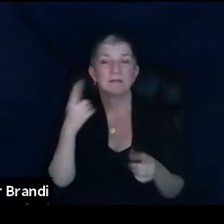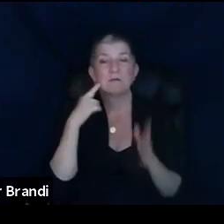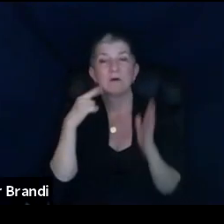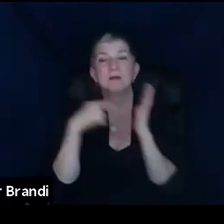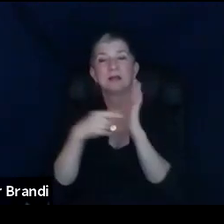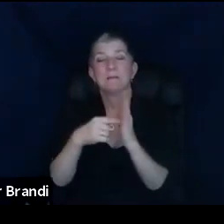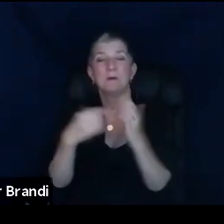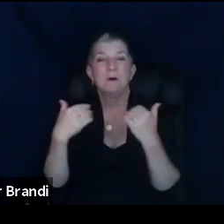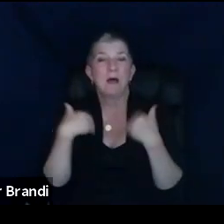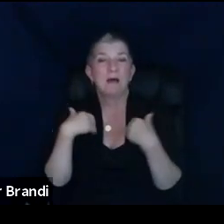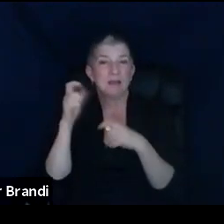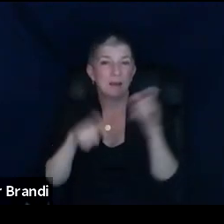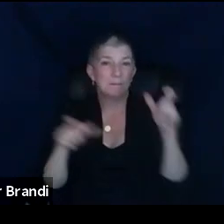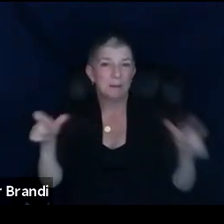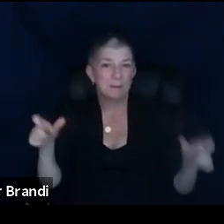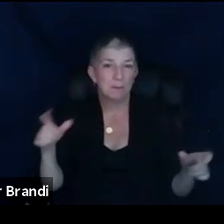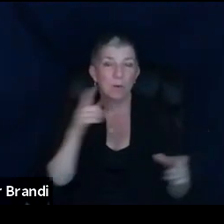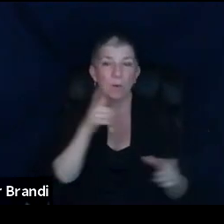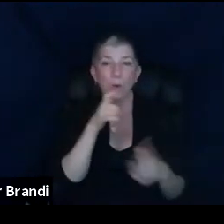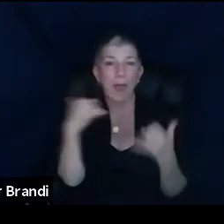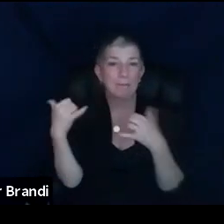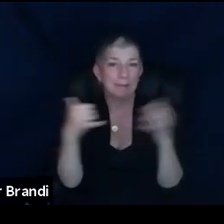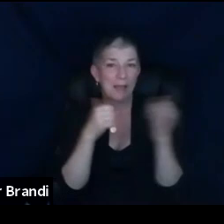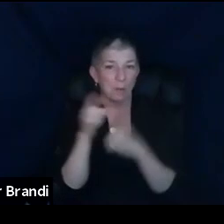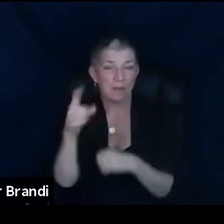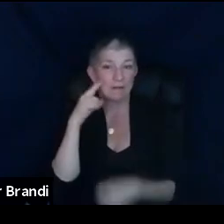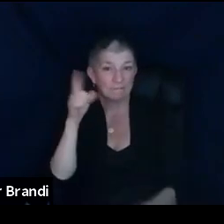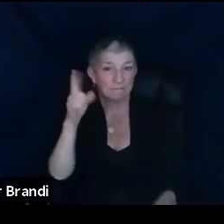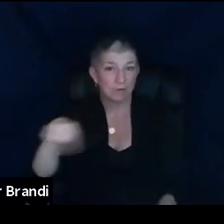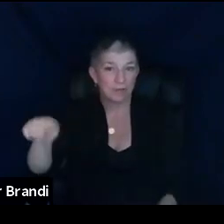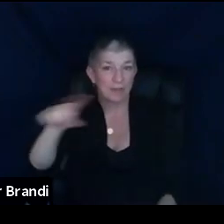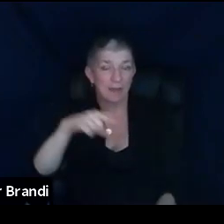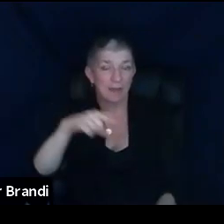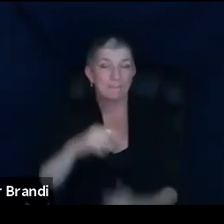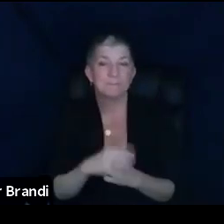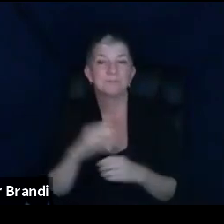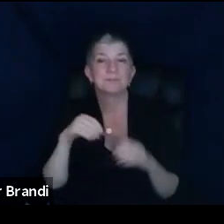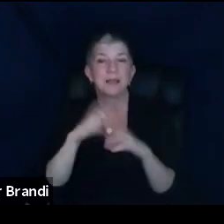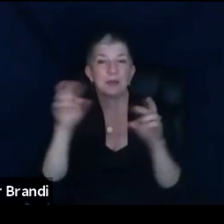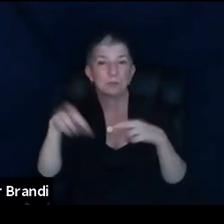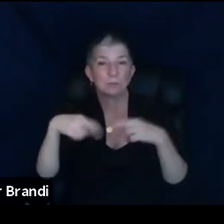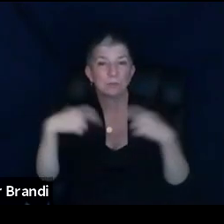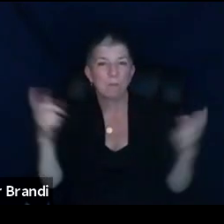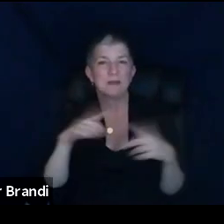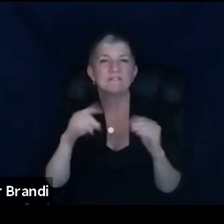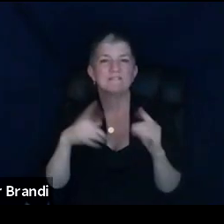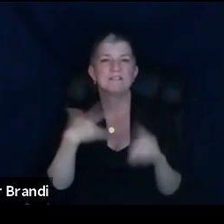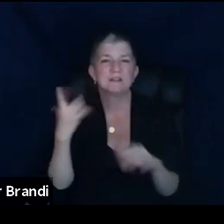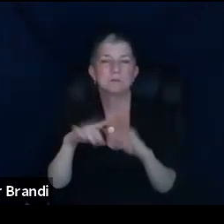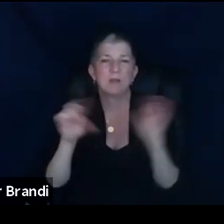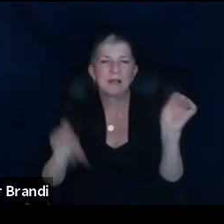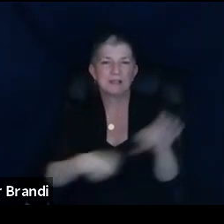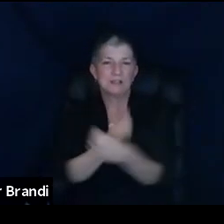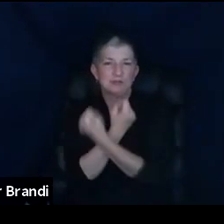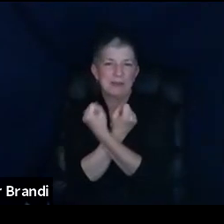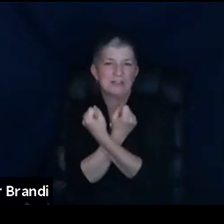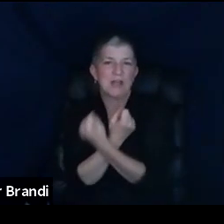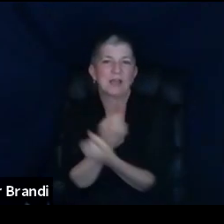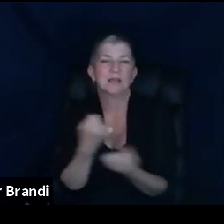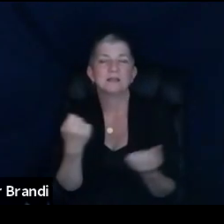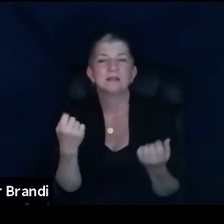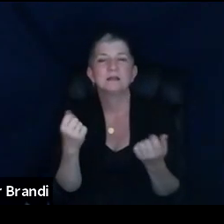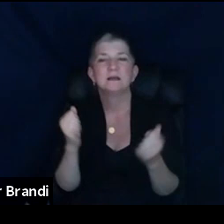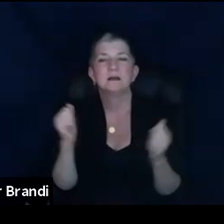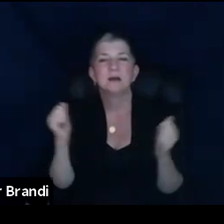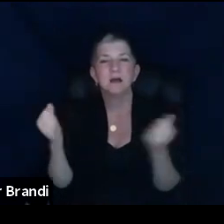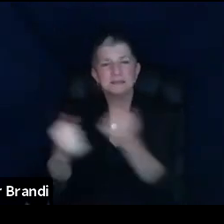people that I play with where for them, being in rope is like the straitjacket. It's the big, encompassing, all